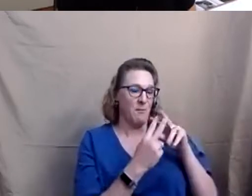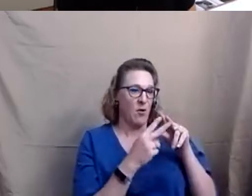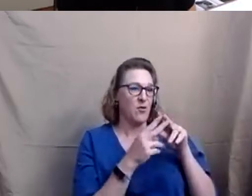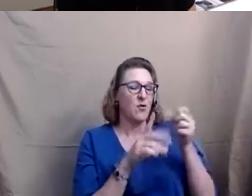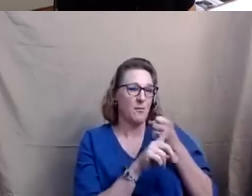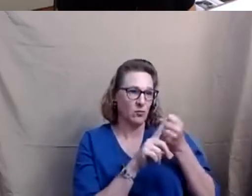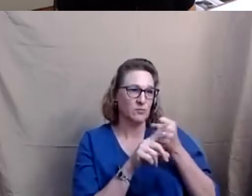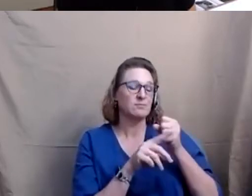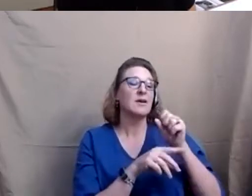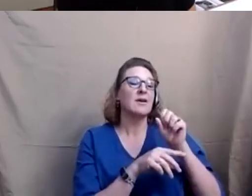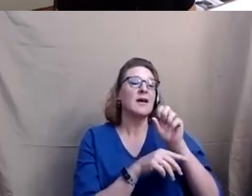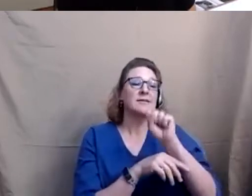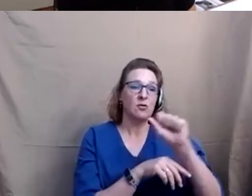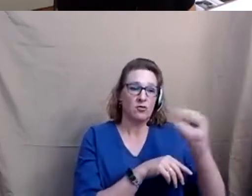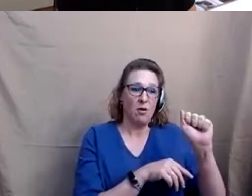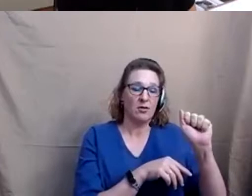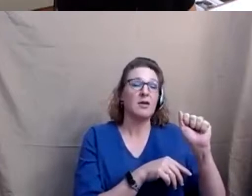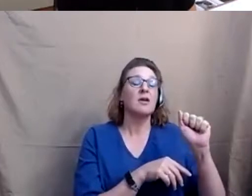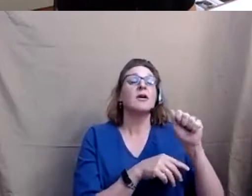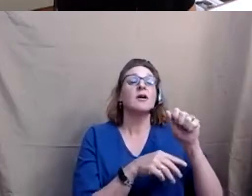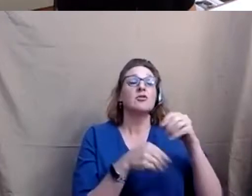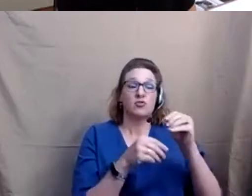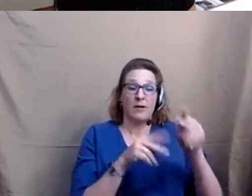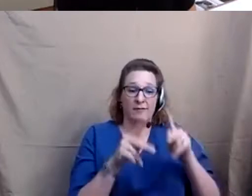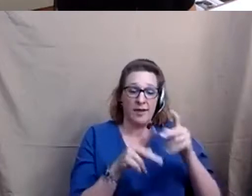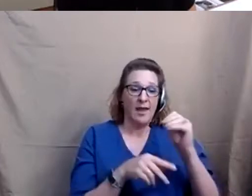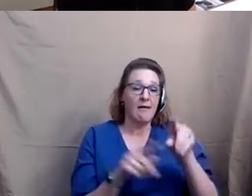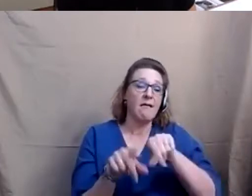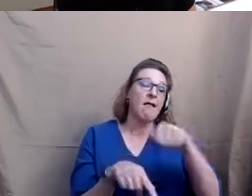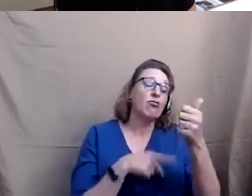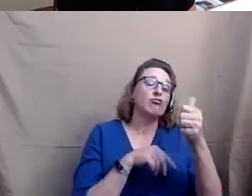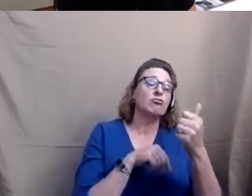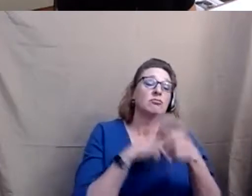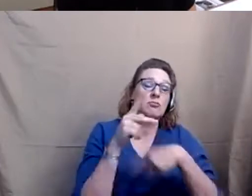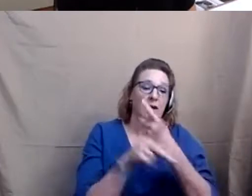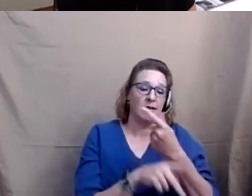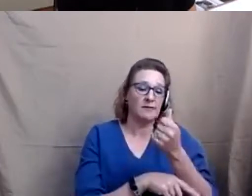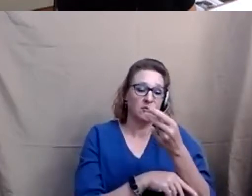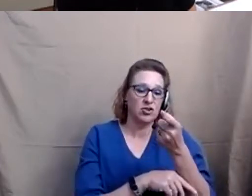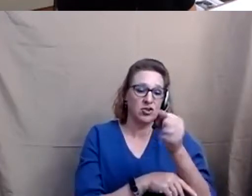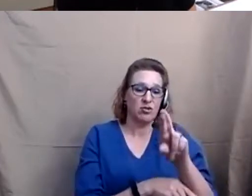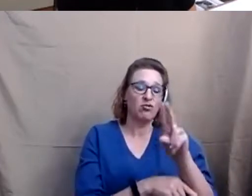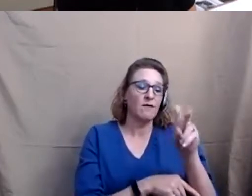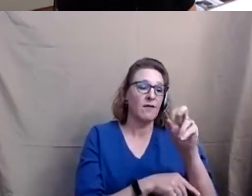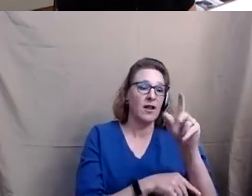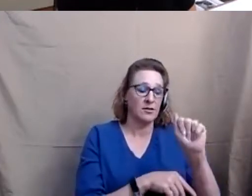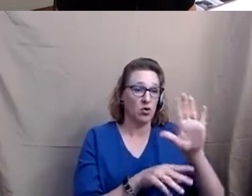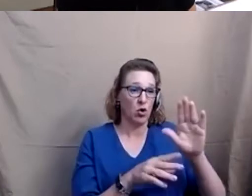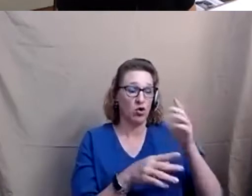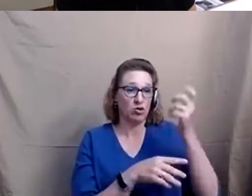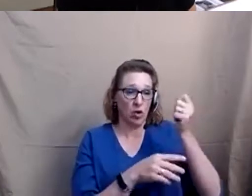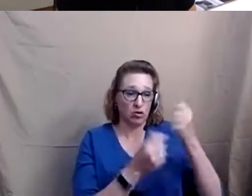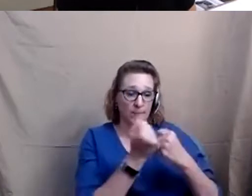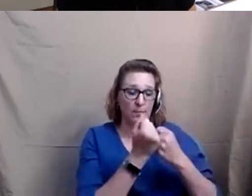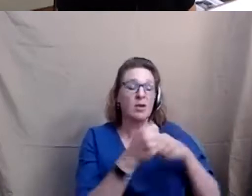sexual assault, trafficking, and other forms of gender violence. Professor Goodmark's scholarship focuses on intimate partner violence. She's